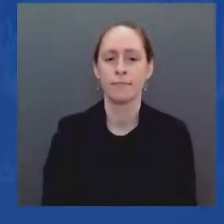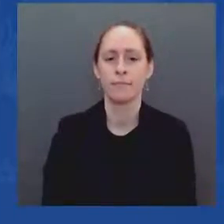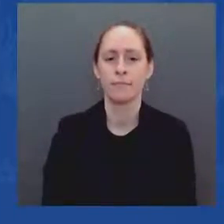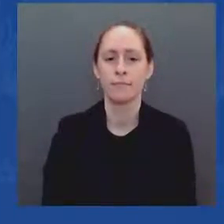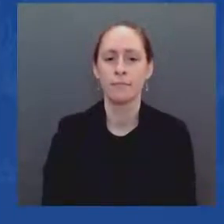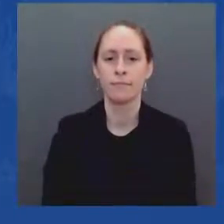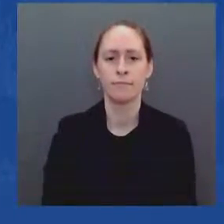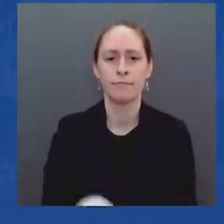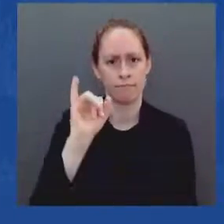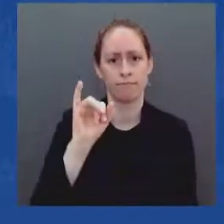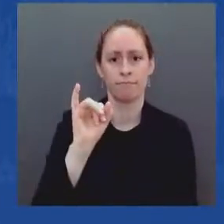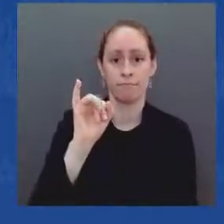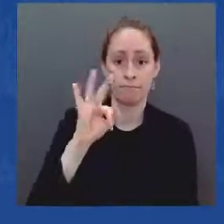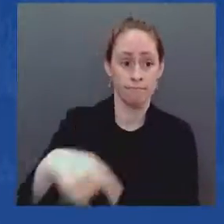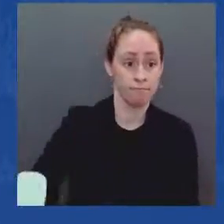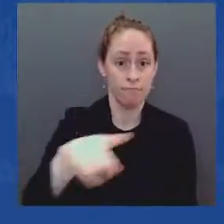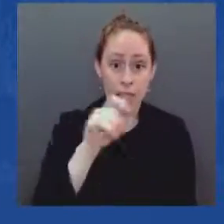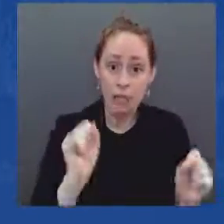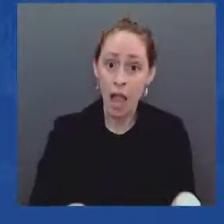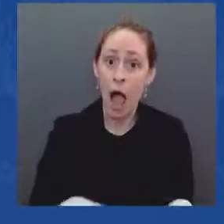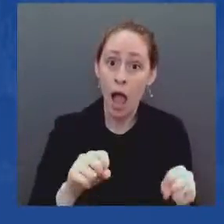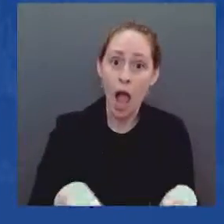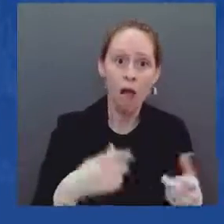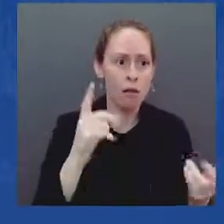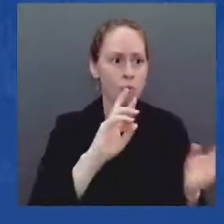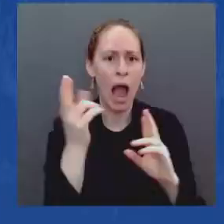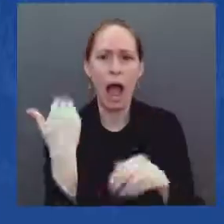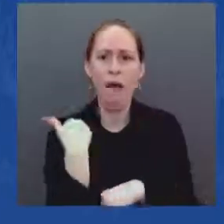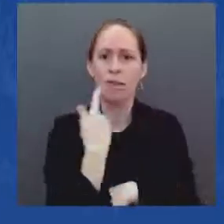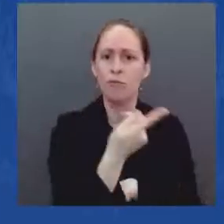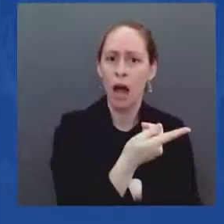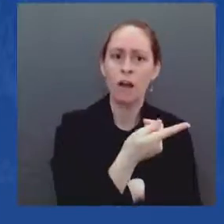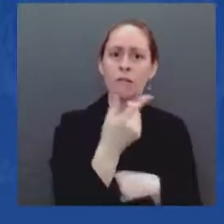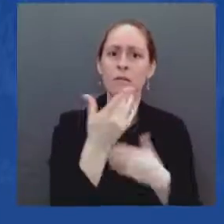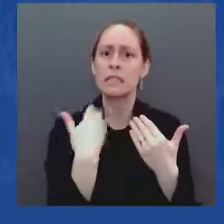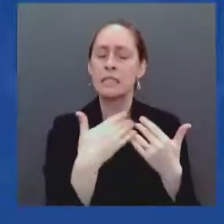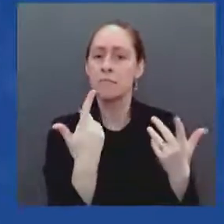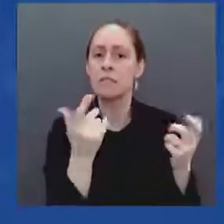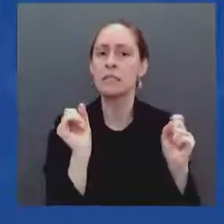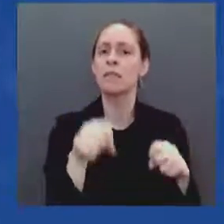to the ballot. And with that, I want to thank you all again for your